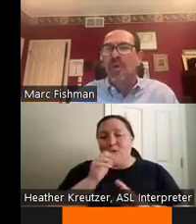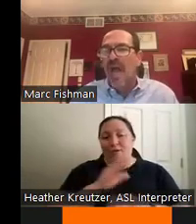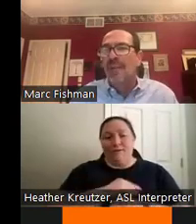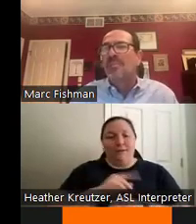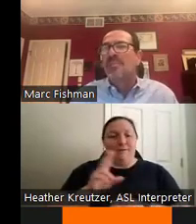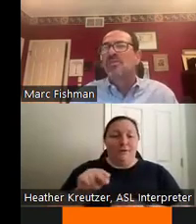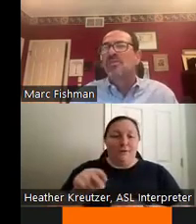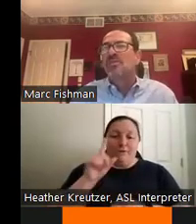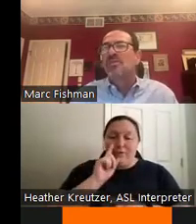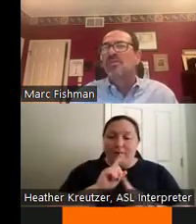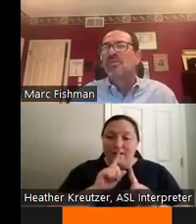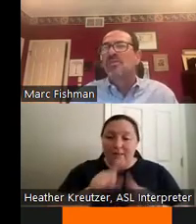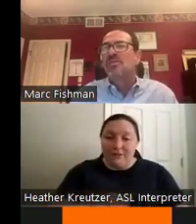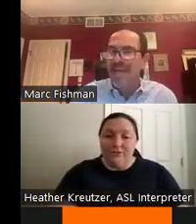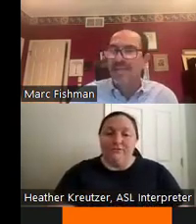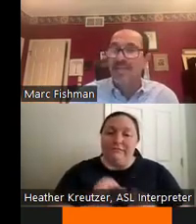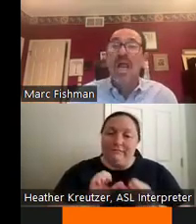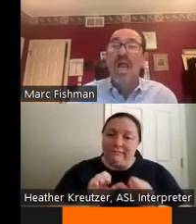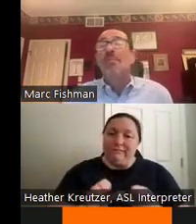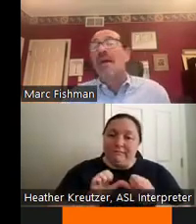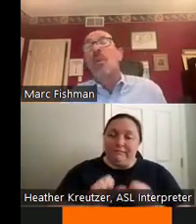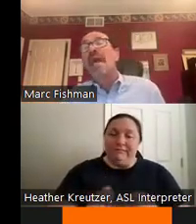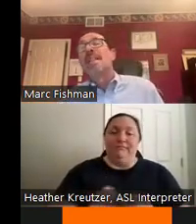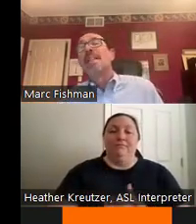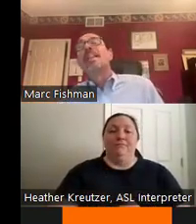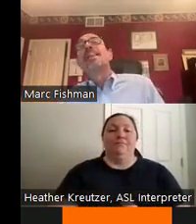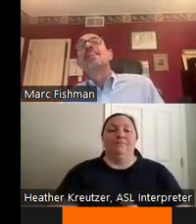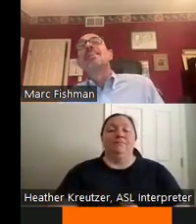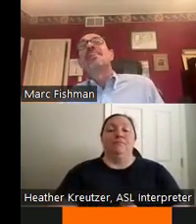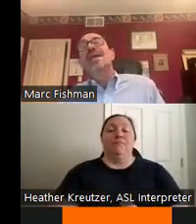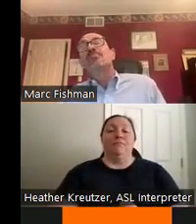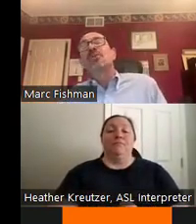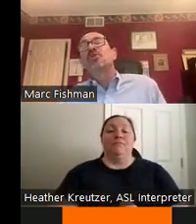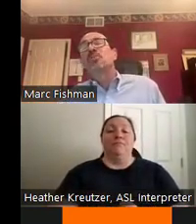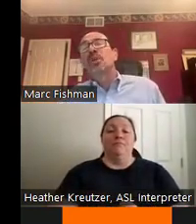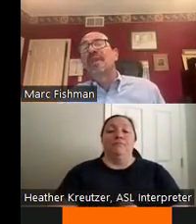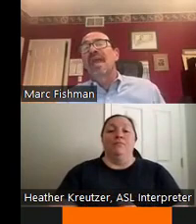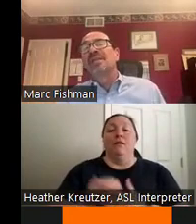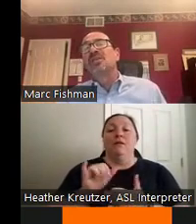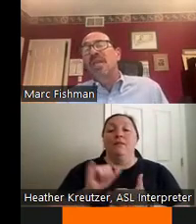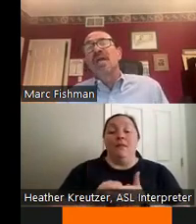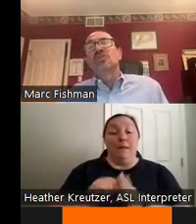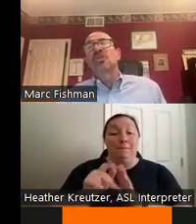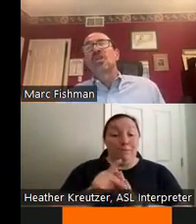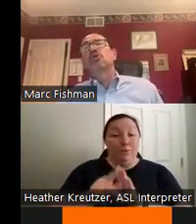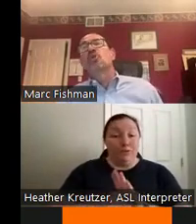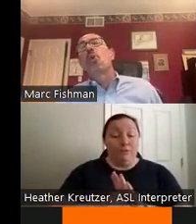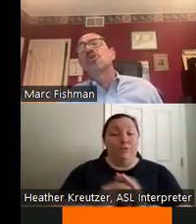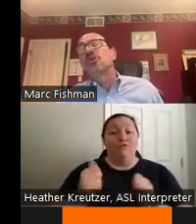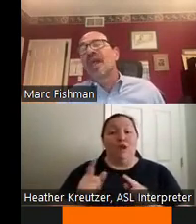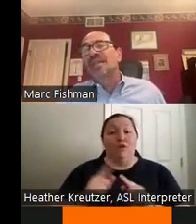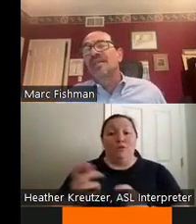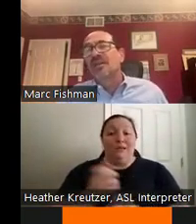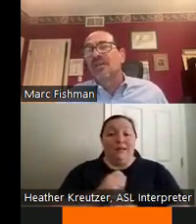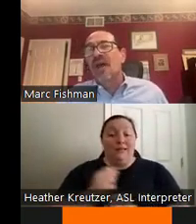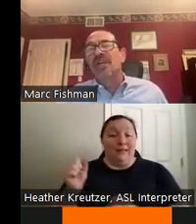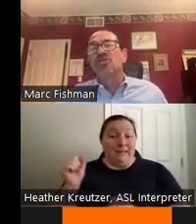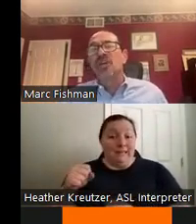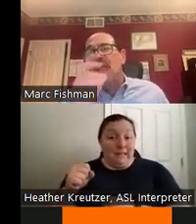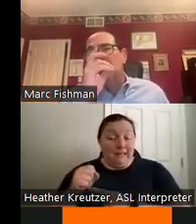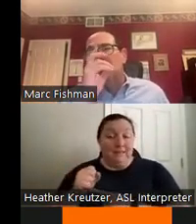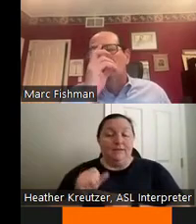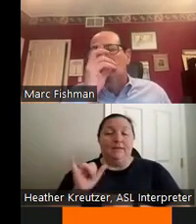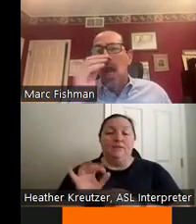answer. Therapeutic optimism, trying to get to yes. By the way, that principle of getting to yes is core to the idea